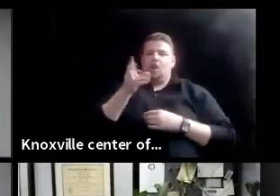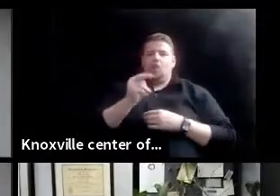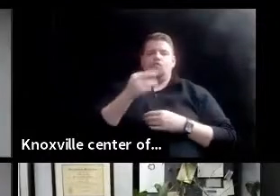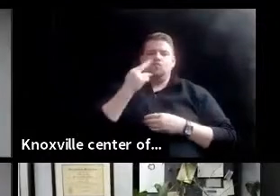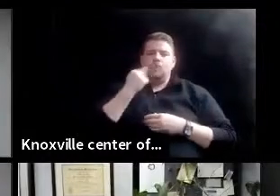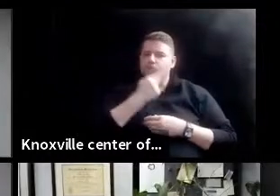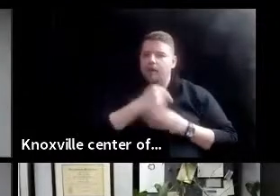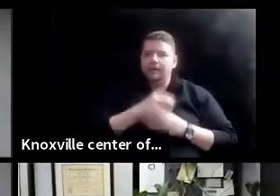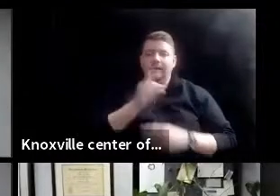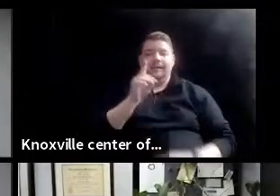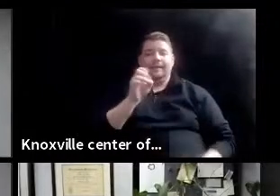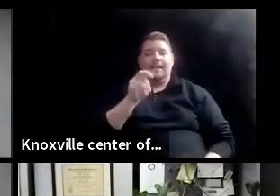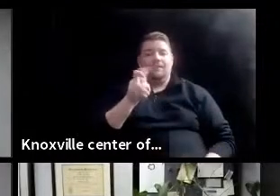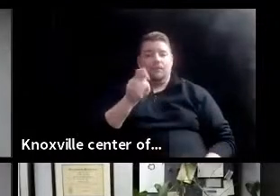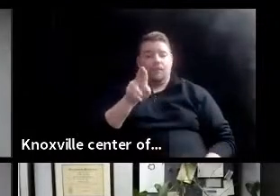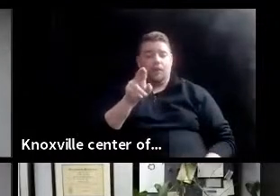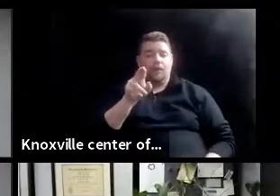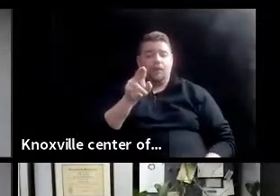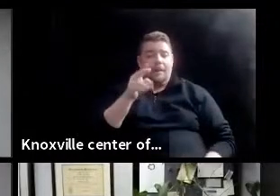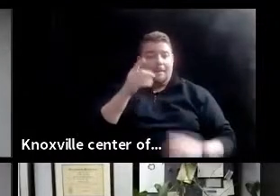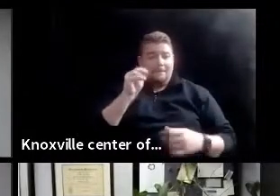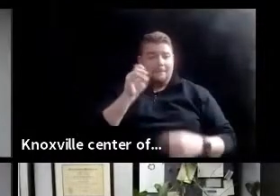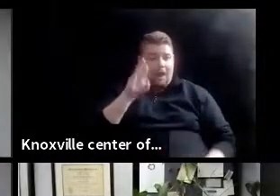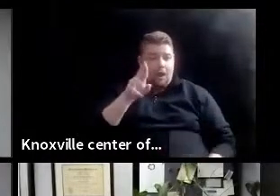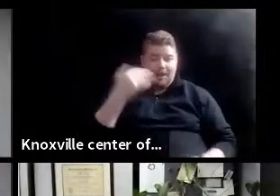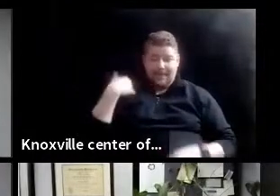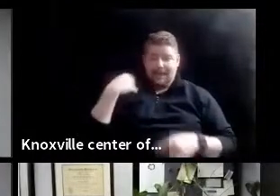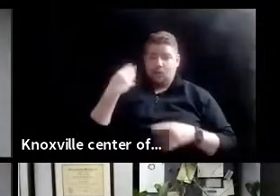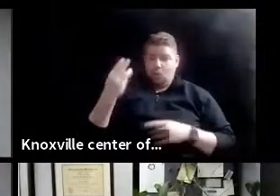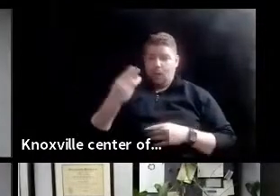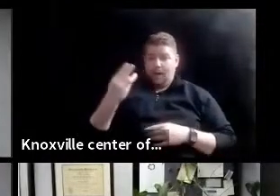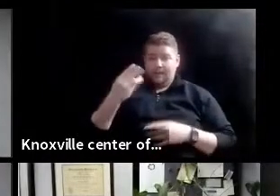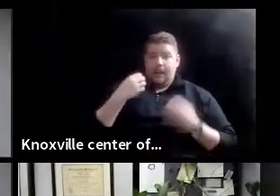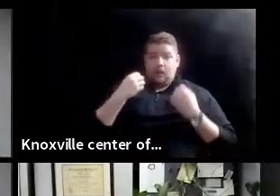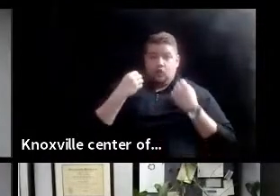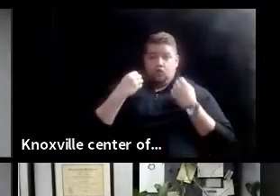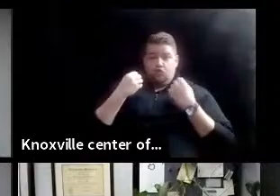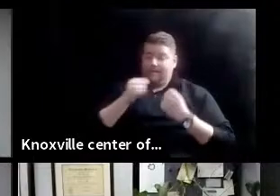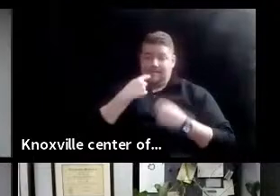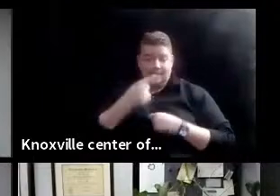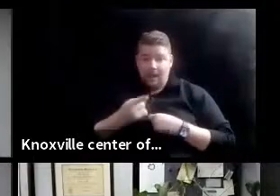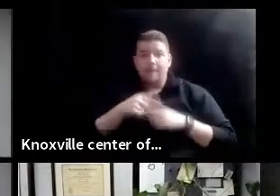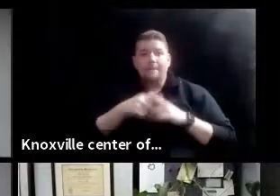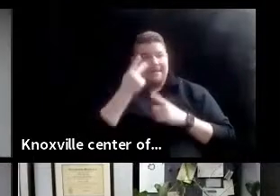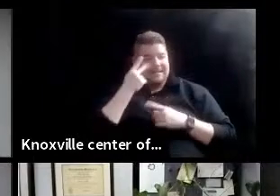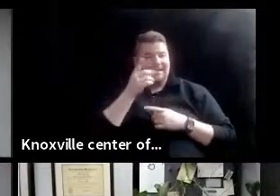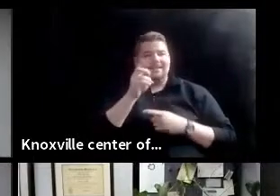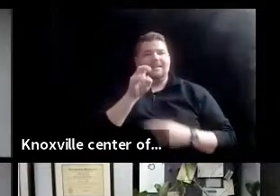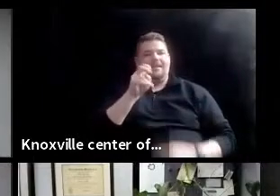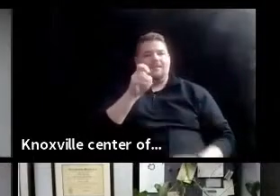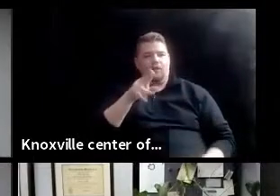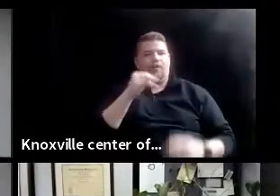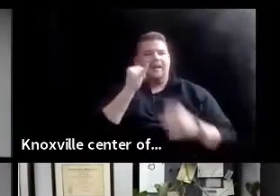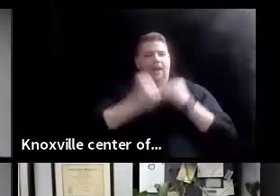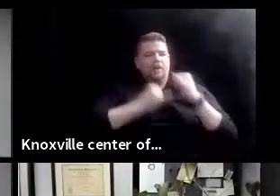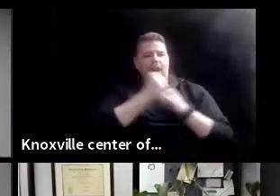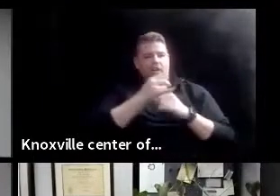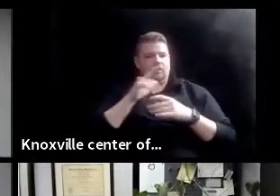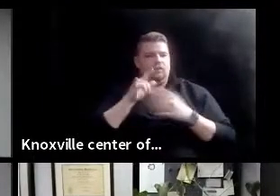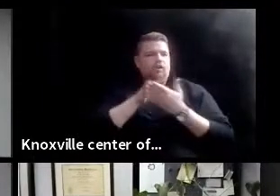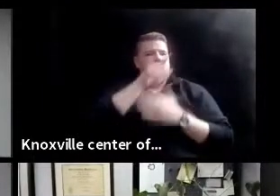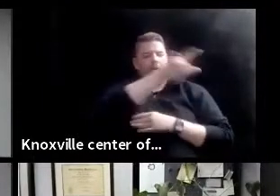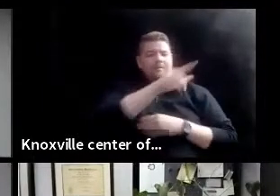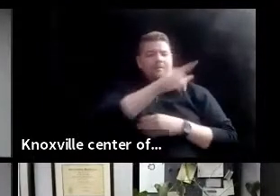Denver mayor last Wednesday tells us not to travel, then 30 minutes later he's seen at Denver International getting on a plane. But it's not